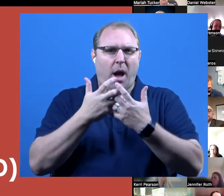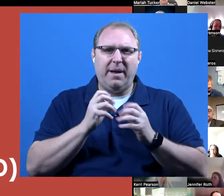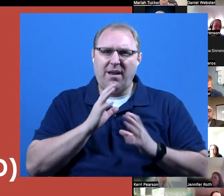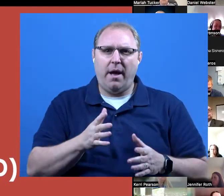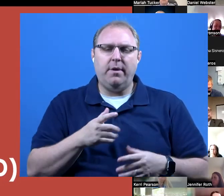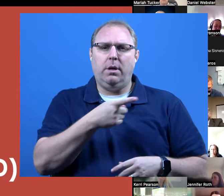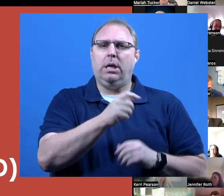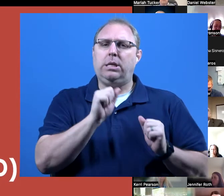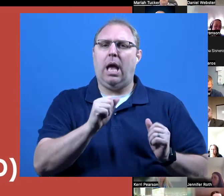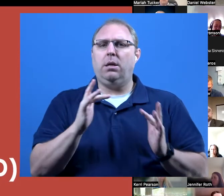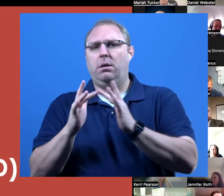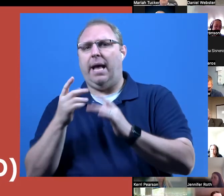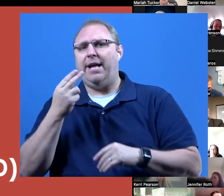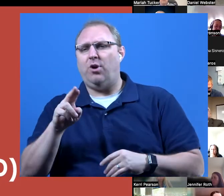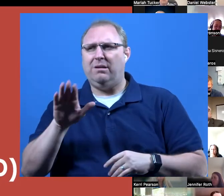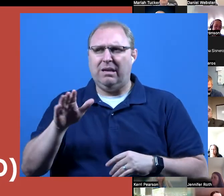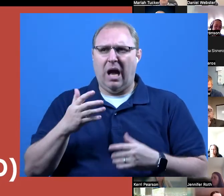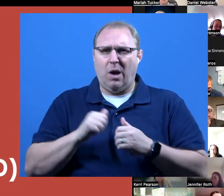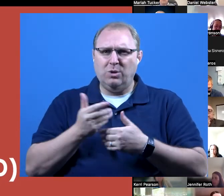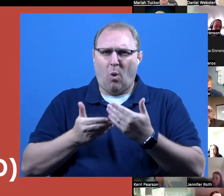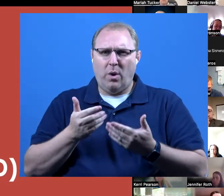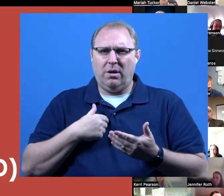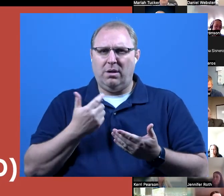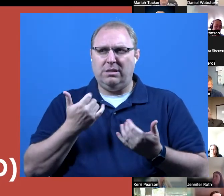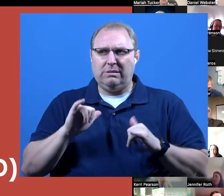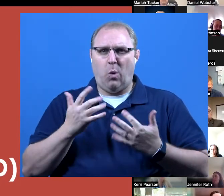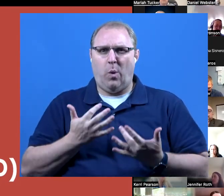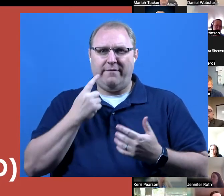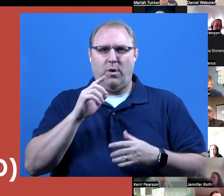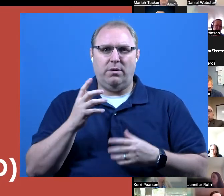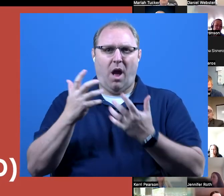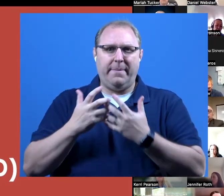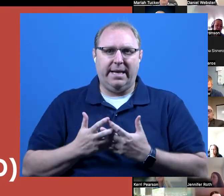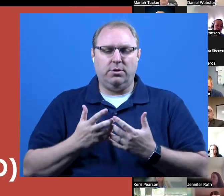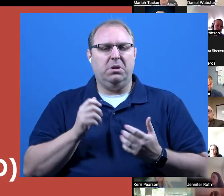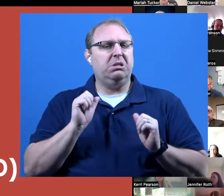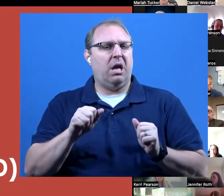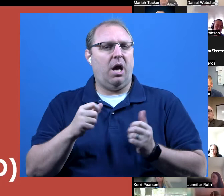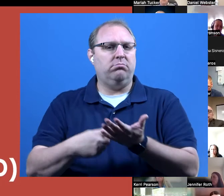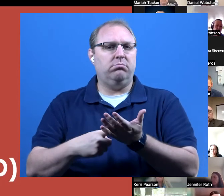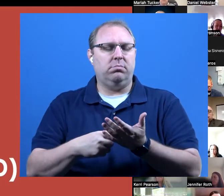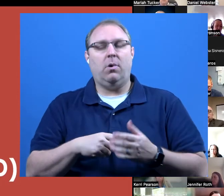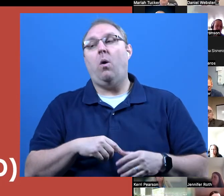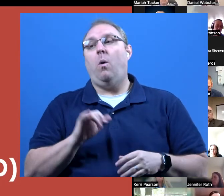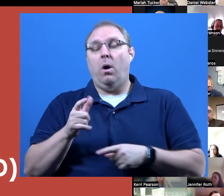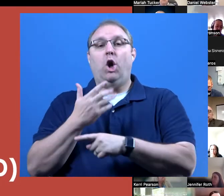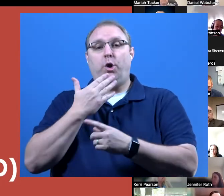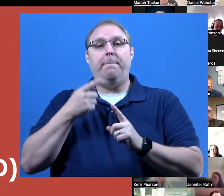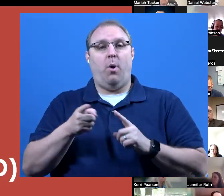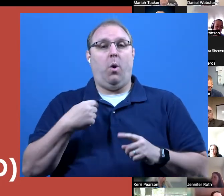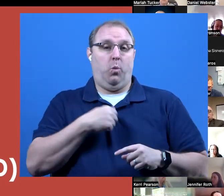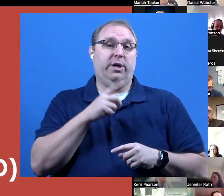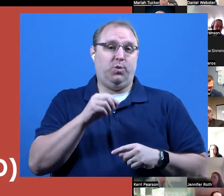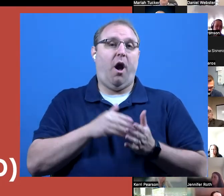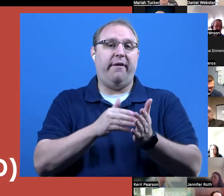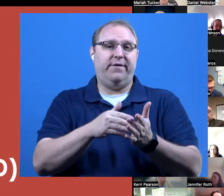that happens quite often where, you know, it's a delay at some point along the way. And I know that